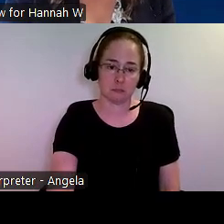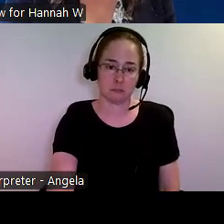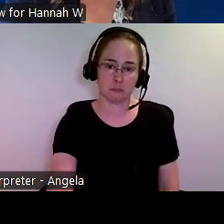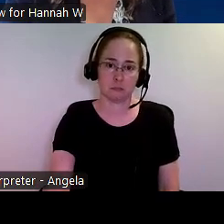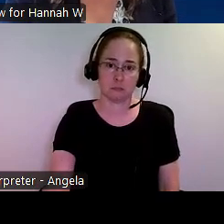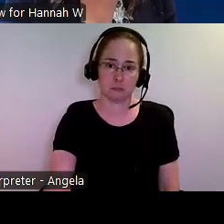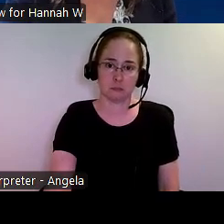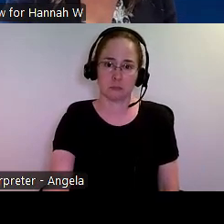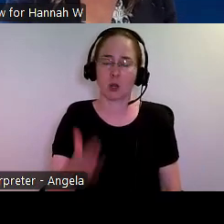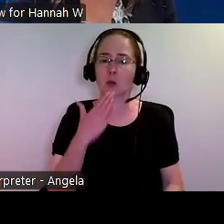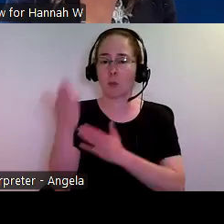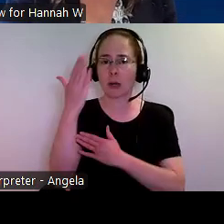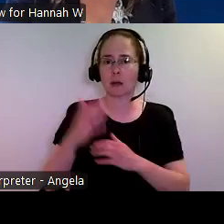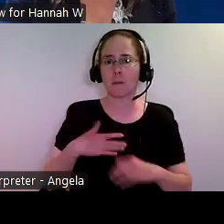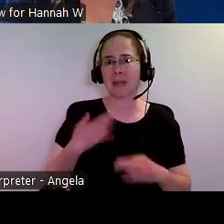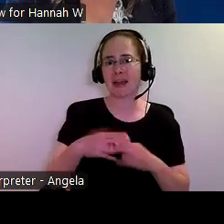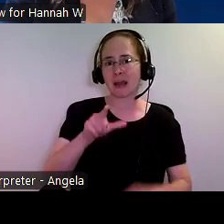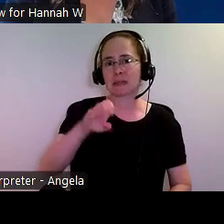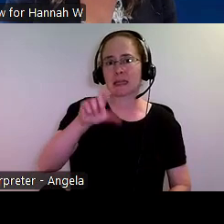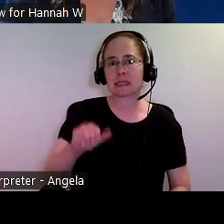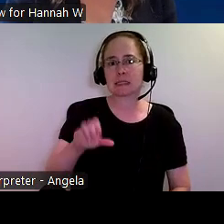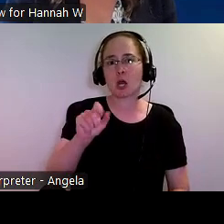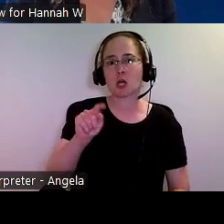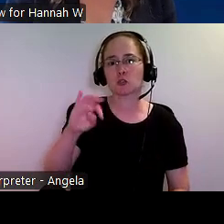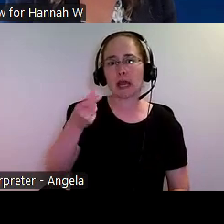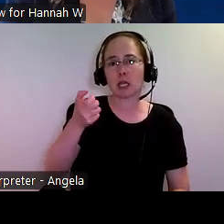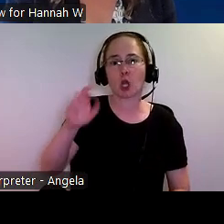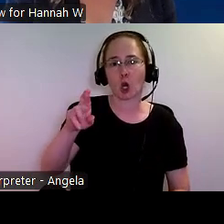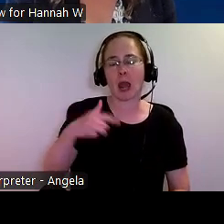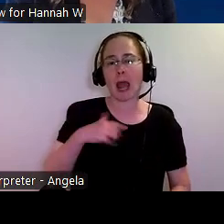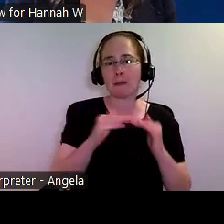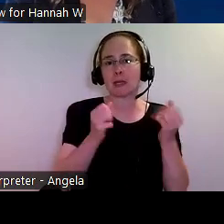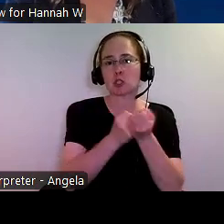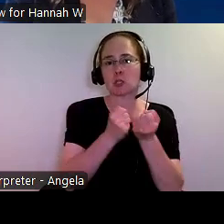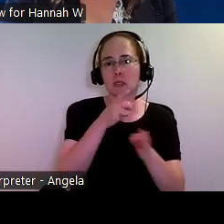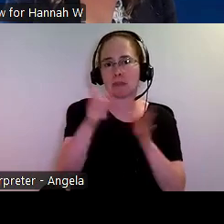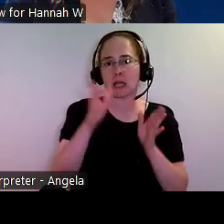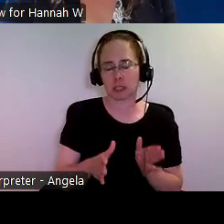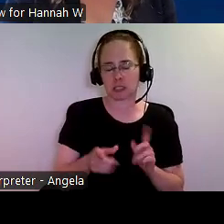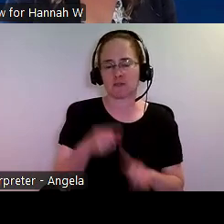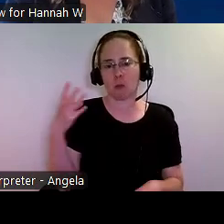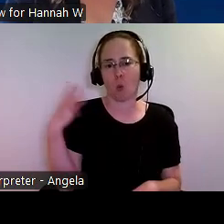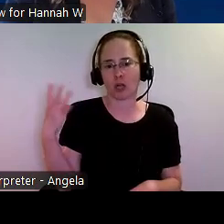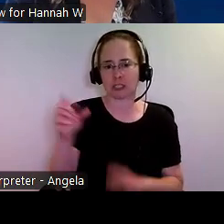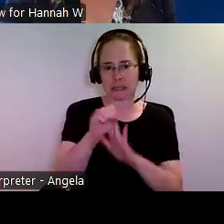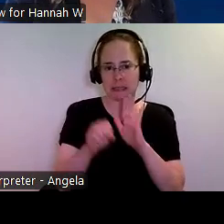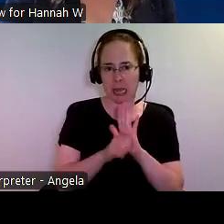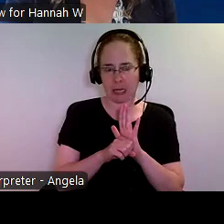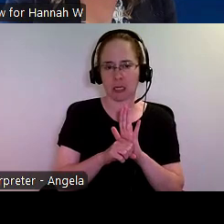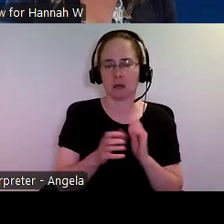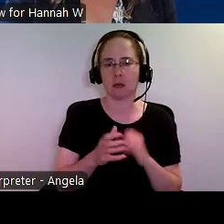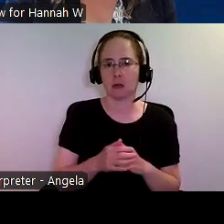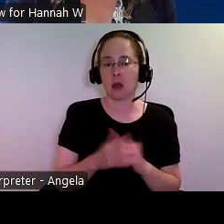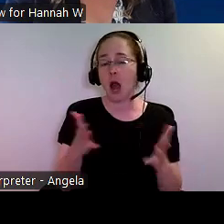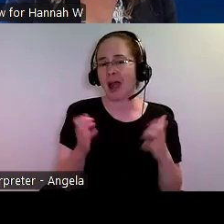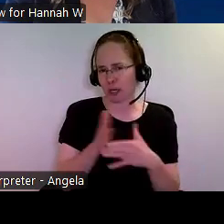Good morning. My name is Lisa Stridinger. I'm a peer support specialist in Washington State. And I just